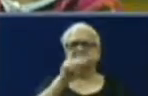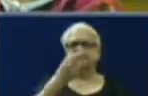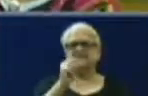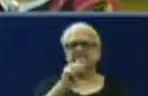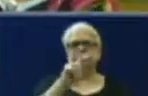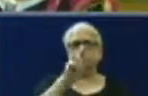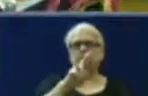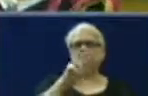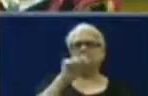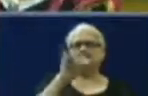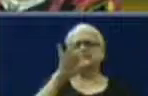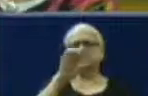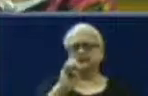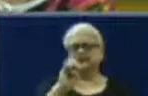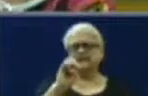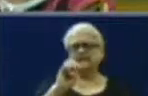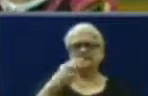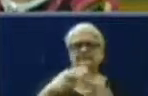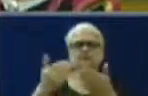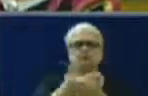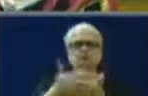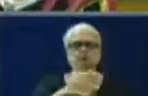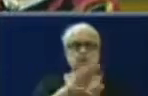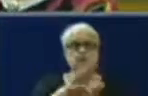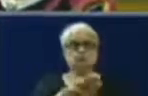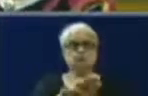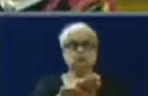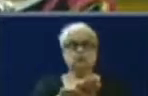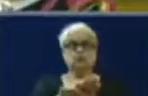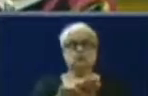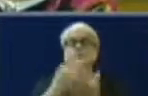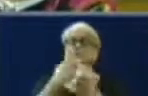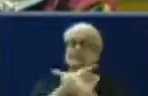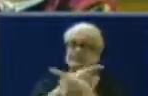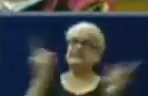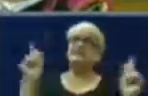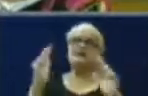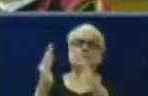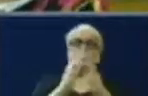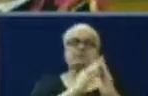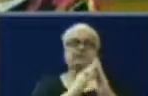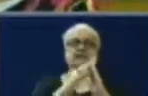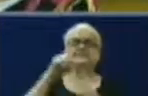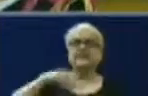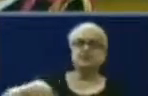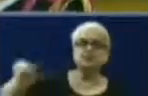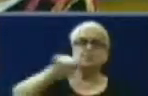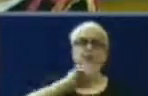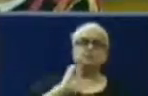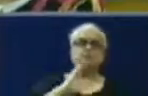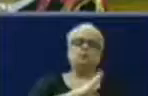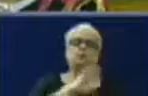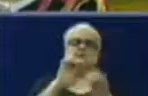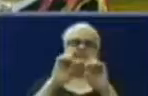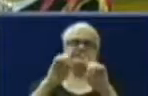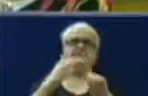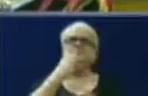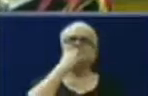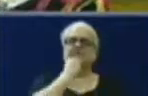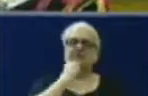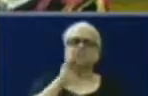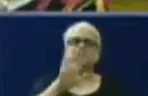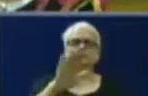the new school will tell the greater community what you guys, the Jefferson County Board of Education, value in your